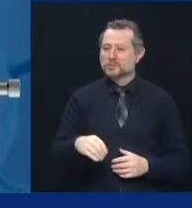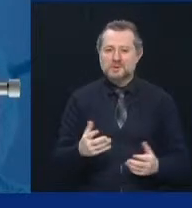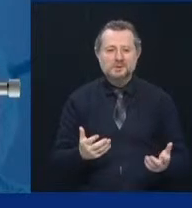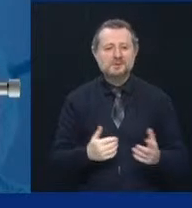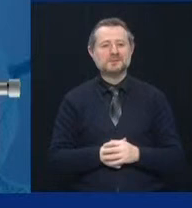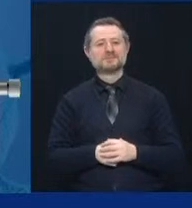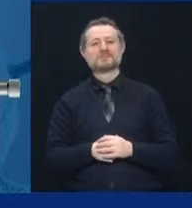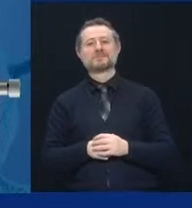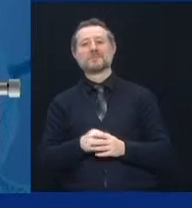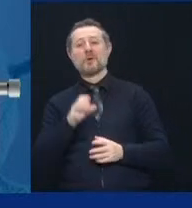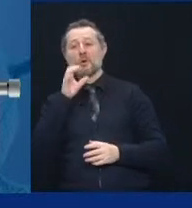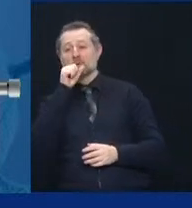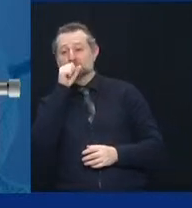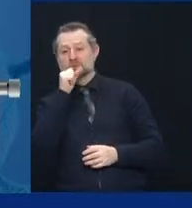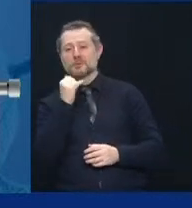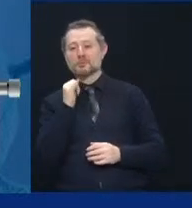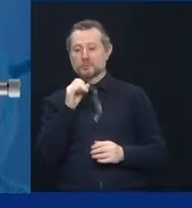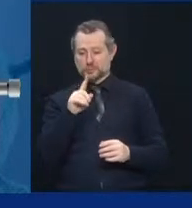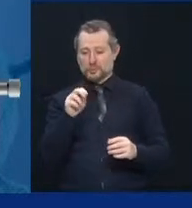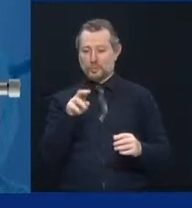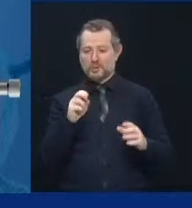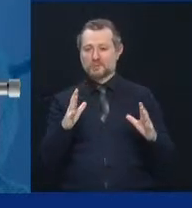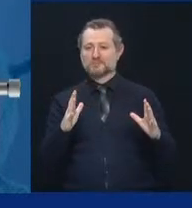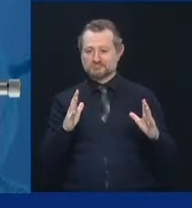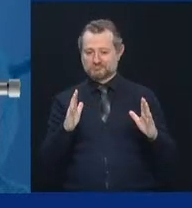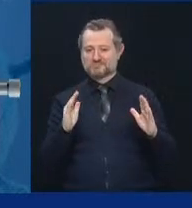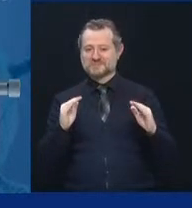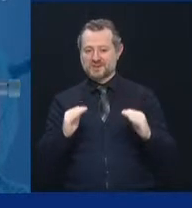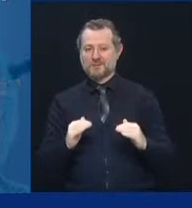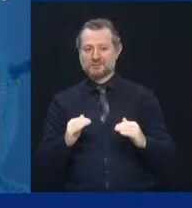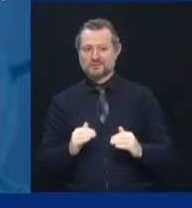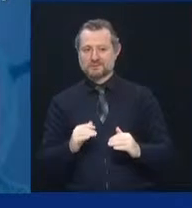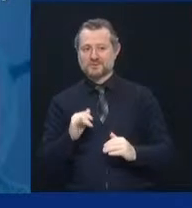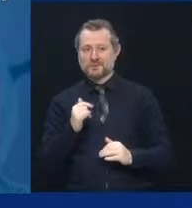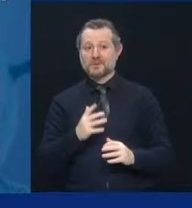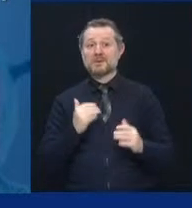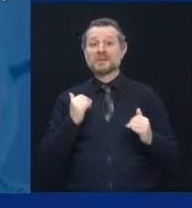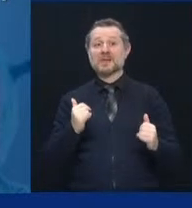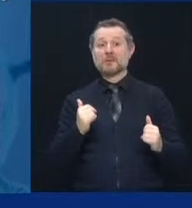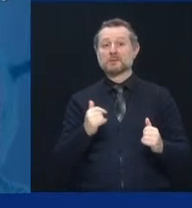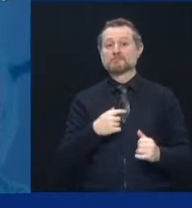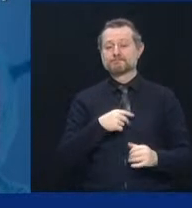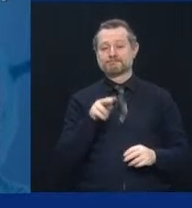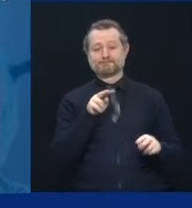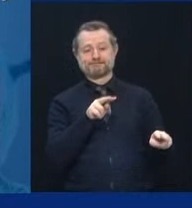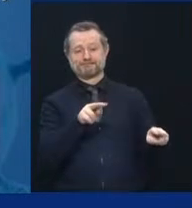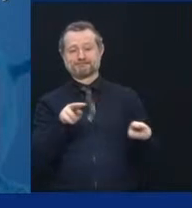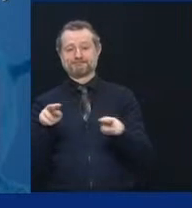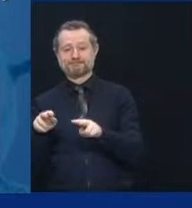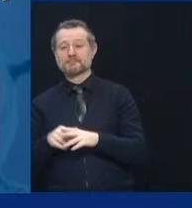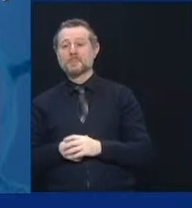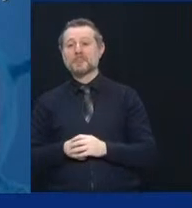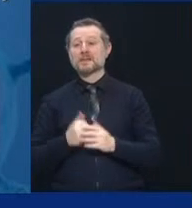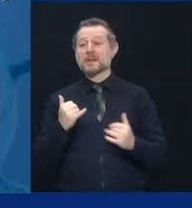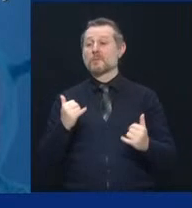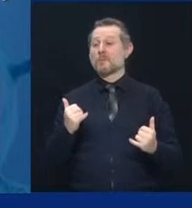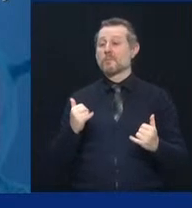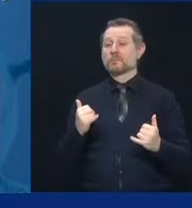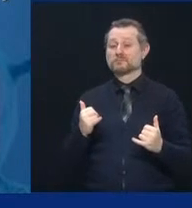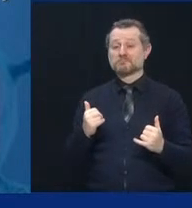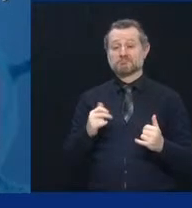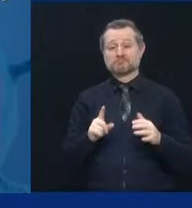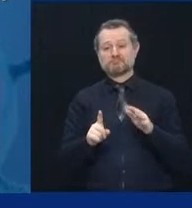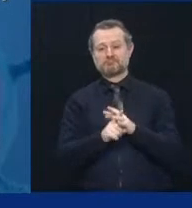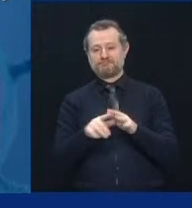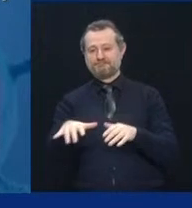and the yellow zones. Turn the valve, and these are now existing orange